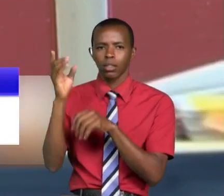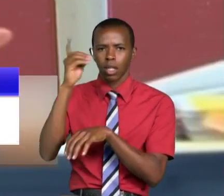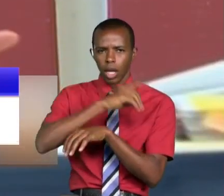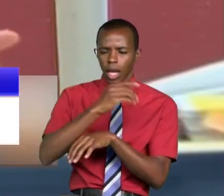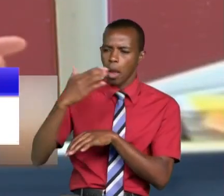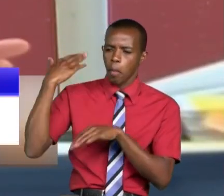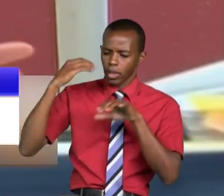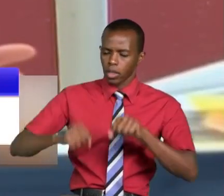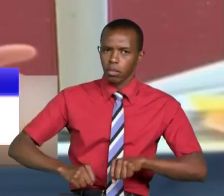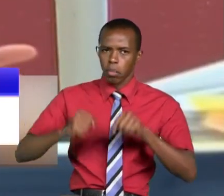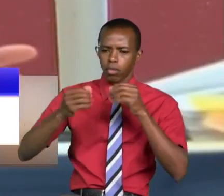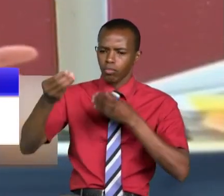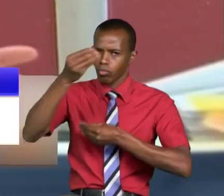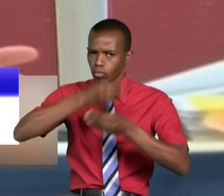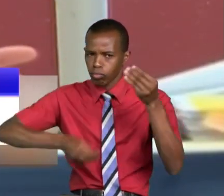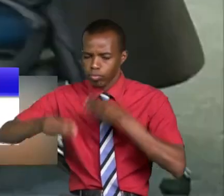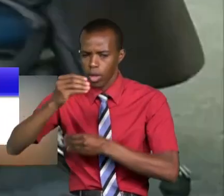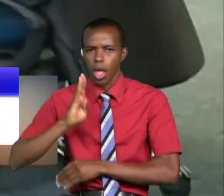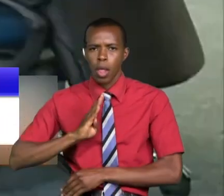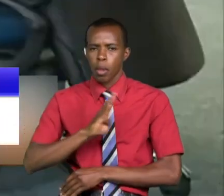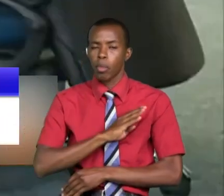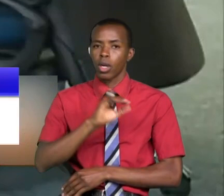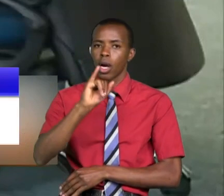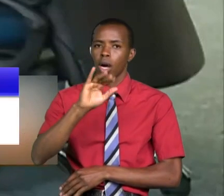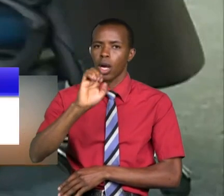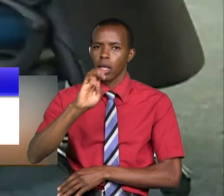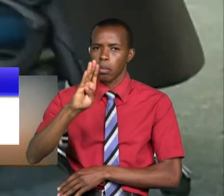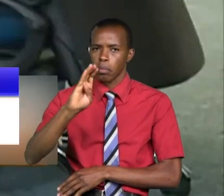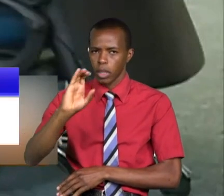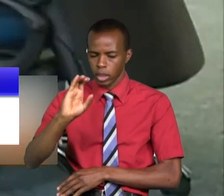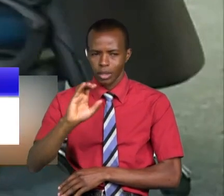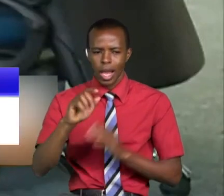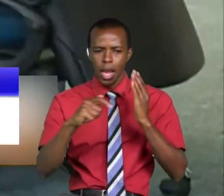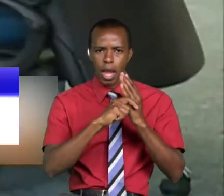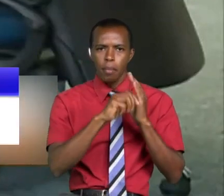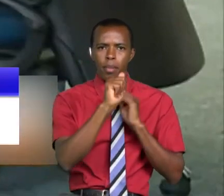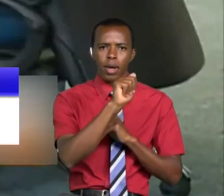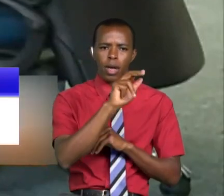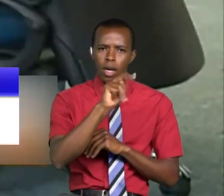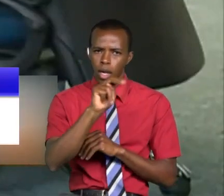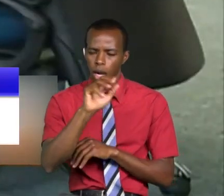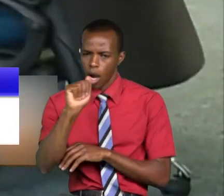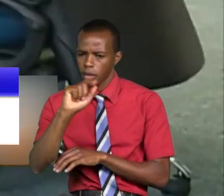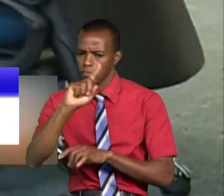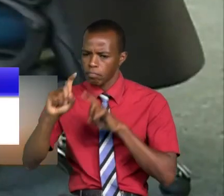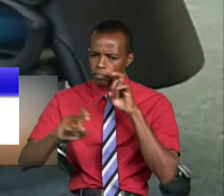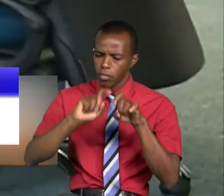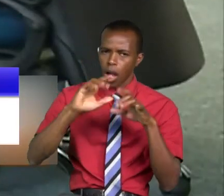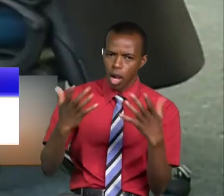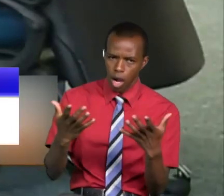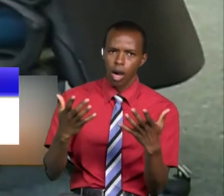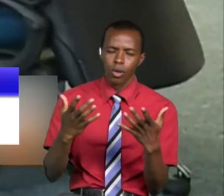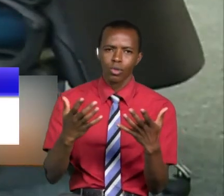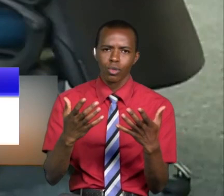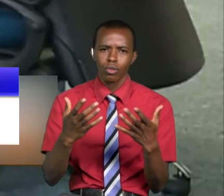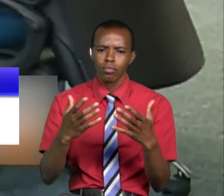of procurement at Independent Electoral Boundaries Commission, Celestine Anna Mbikiluku, was questioned over her ability to take